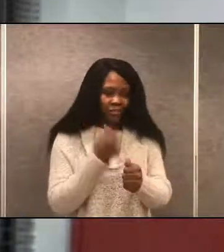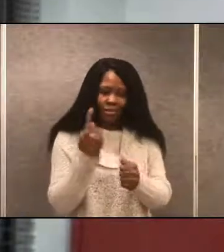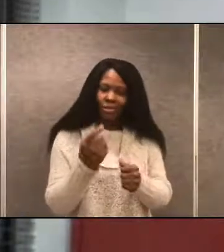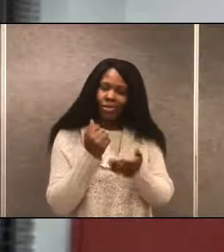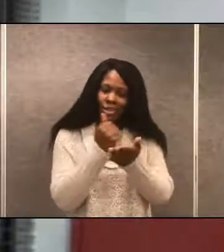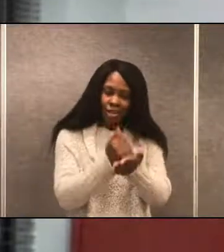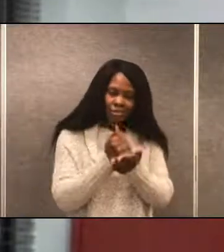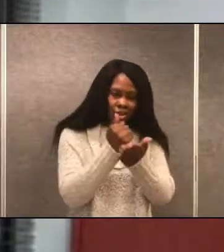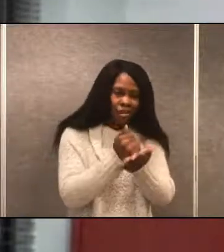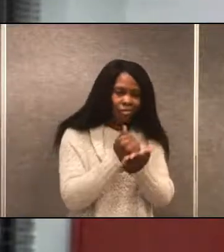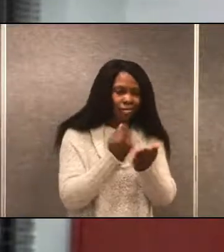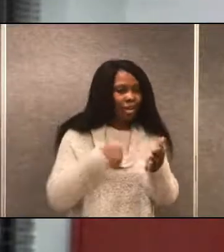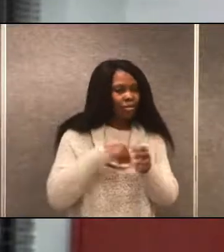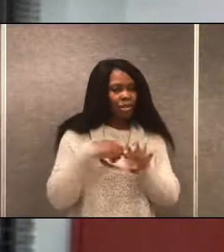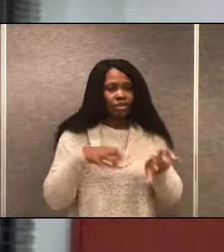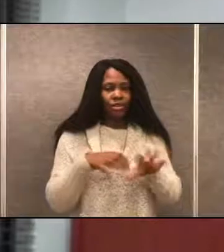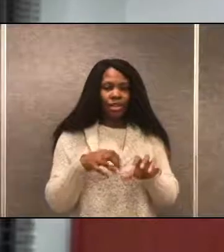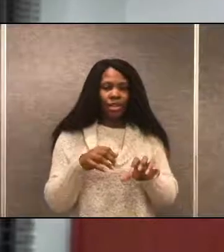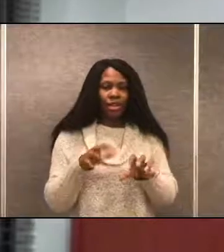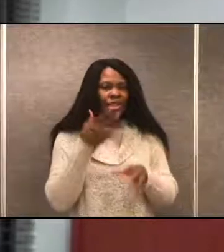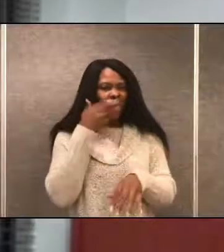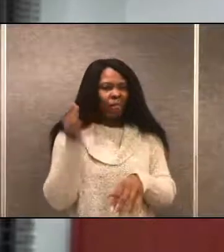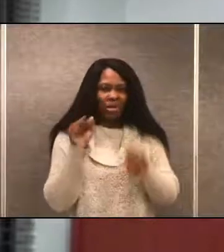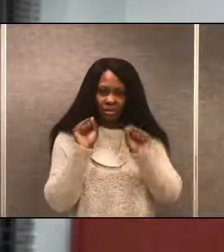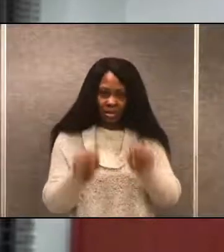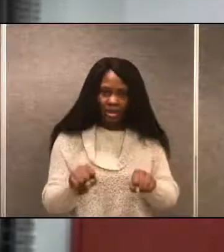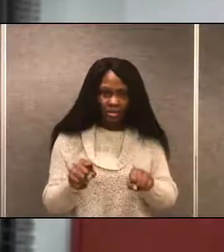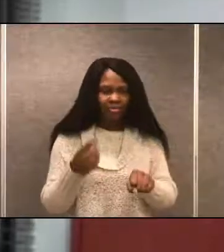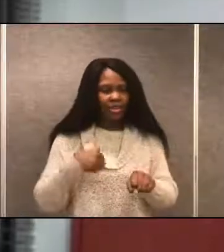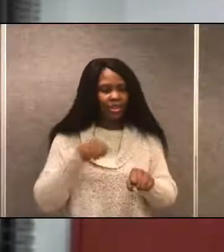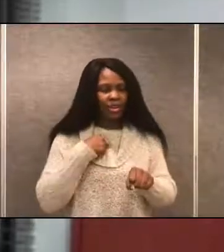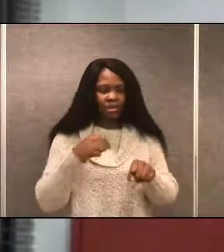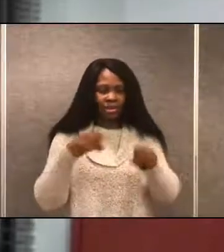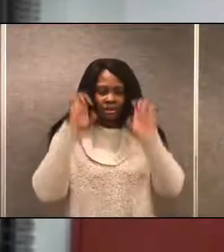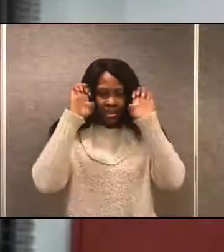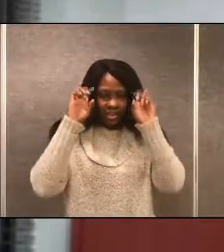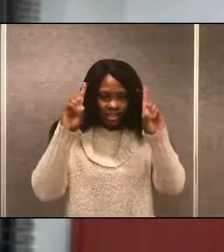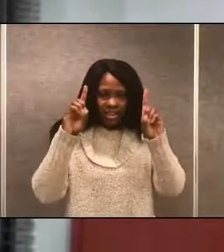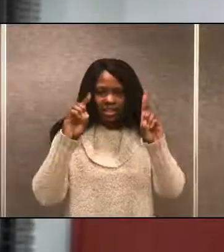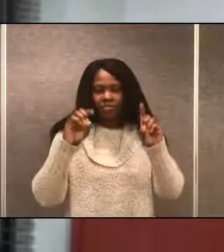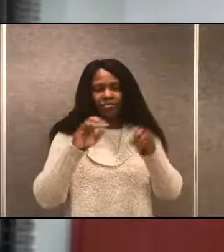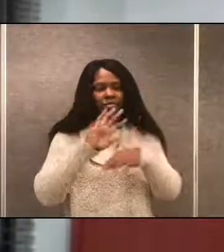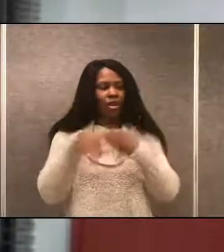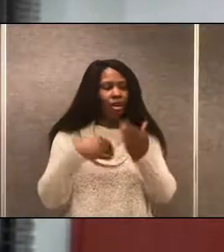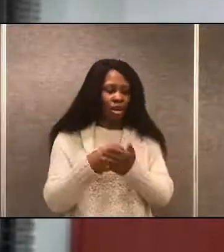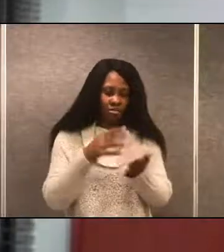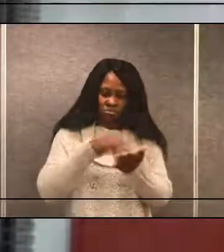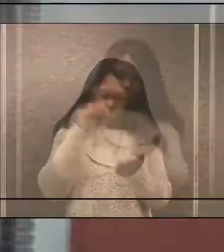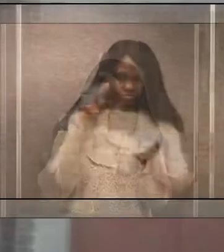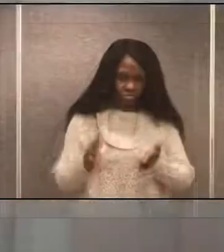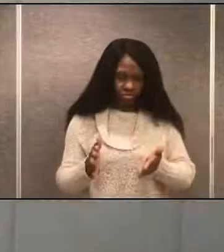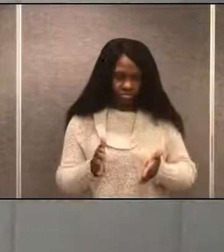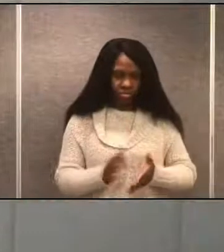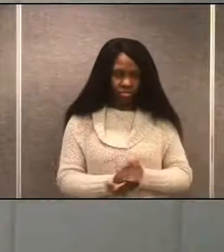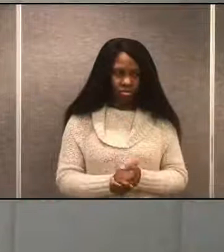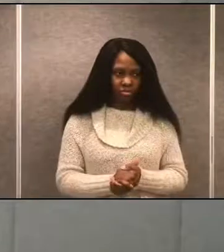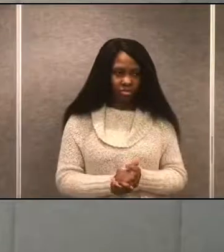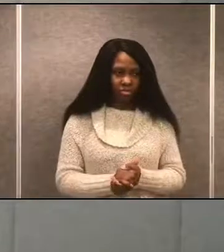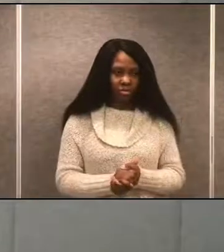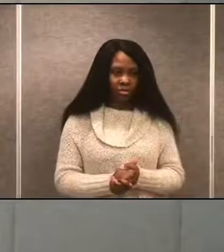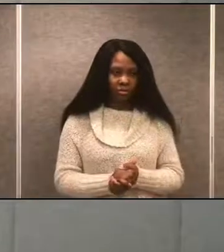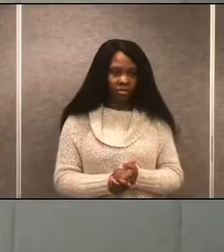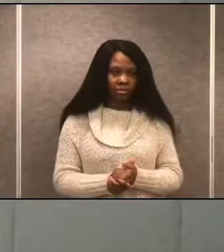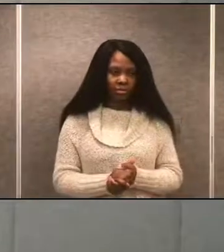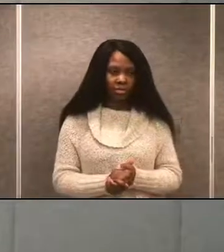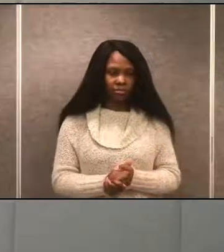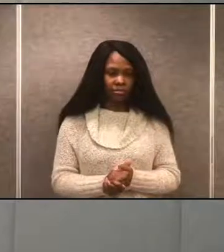of our ability, ensuring that we're educating all of our students from pre-K at the providers all the way to the 12th grade. Right, and